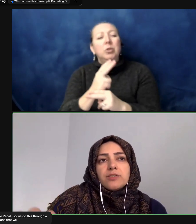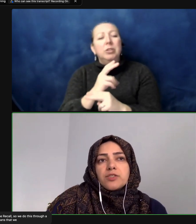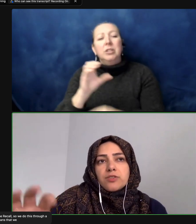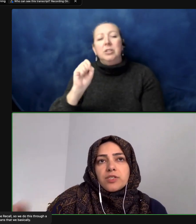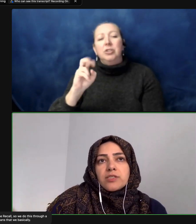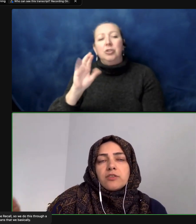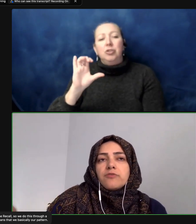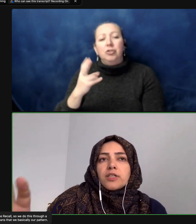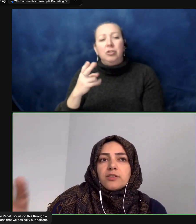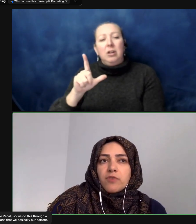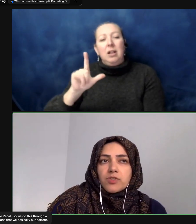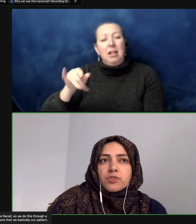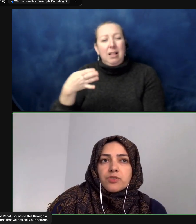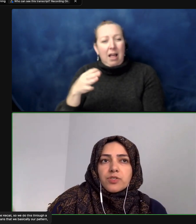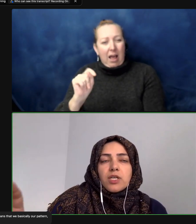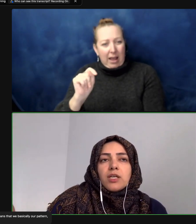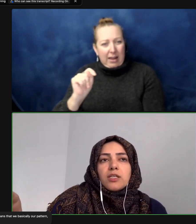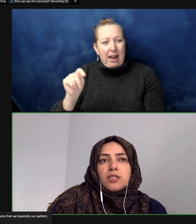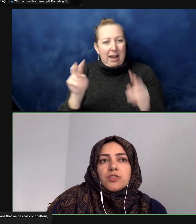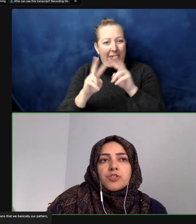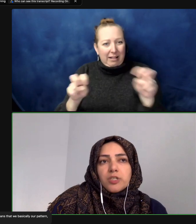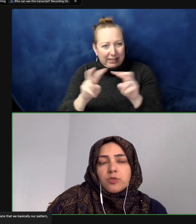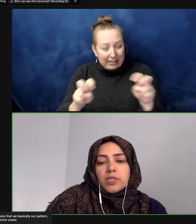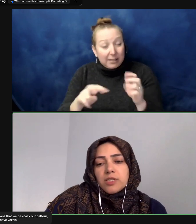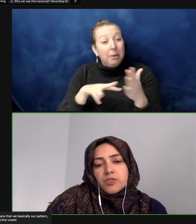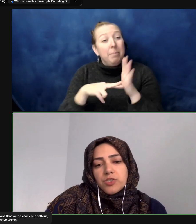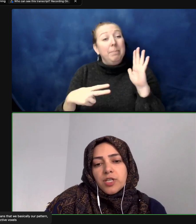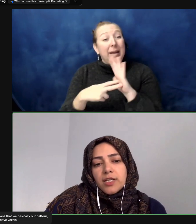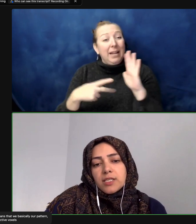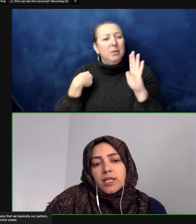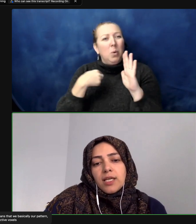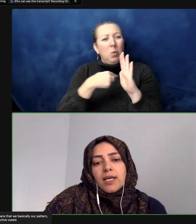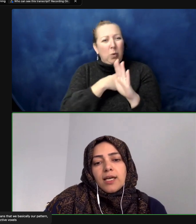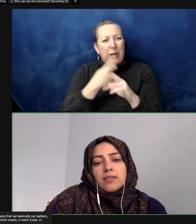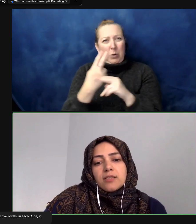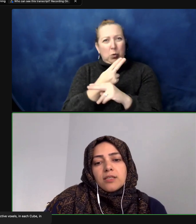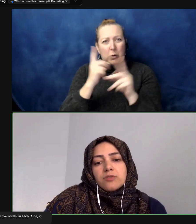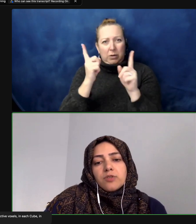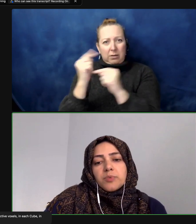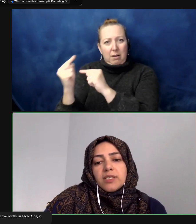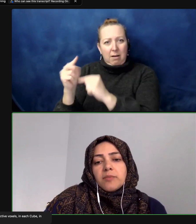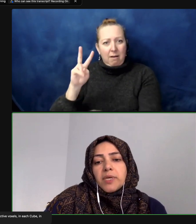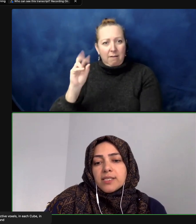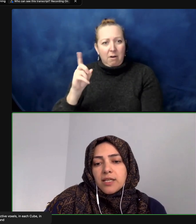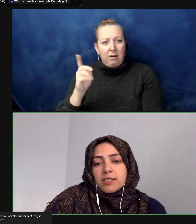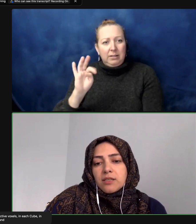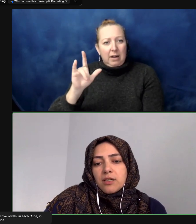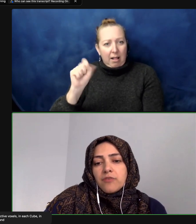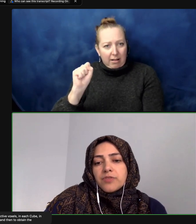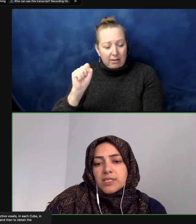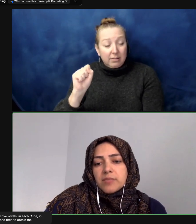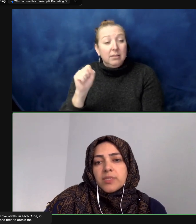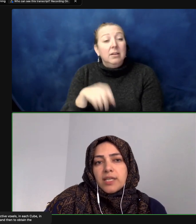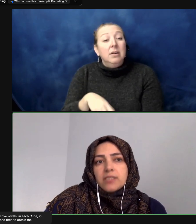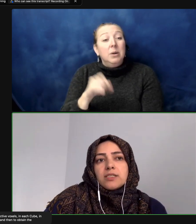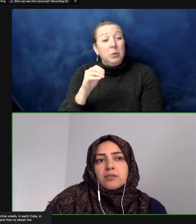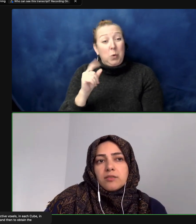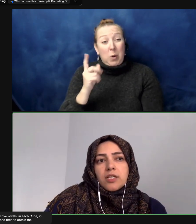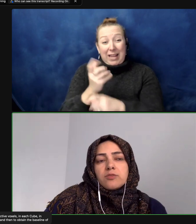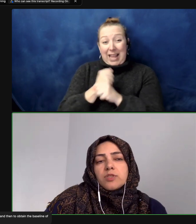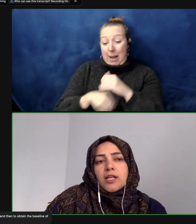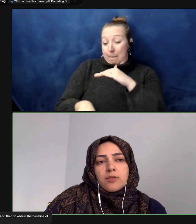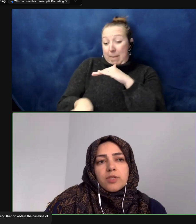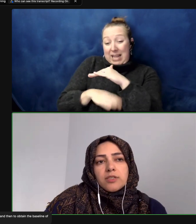our pattern is consistent with the voxels in each cube in the searchlight, and then to obtain the baseline of this